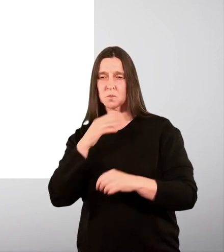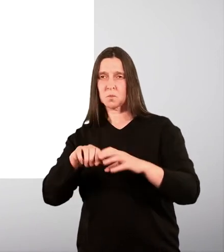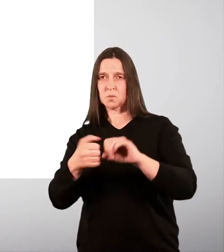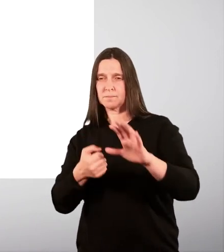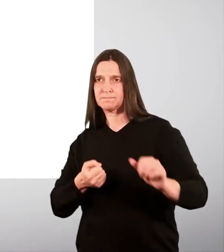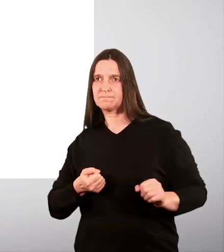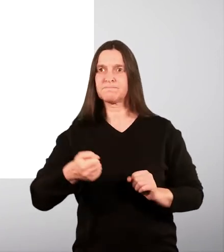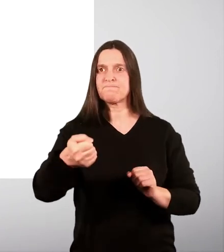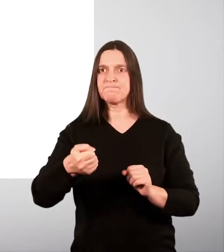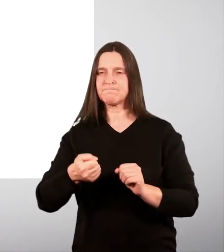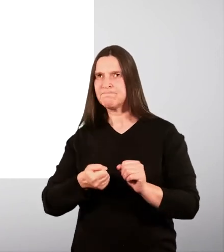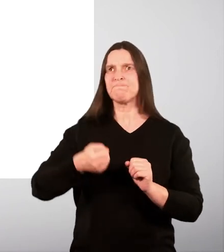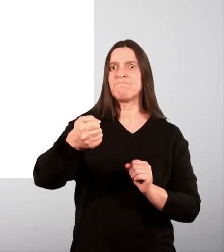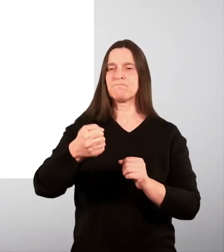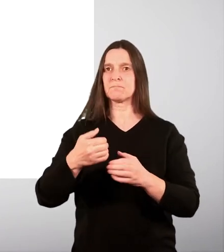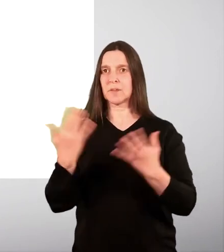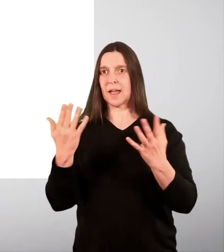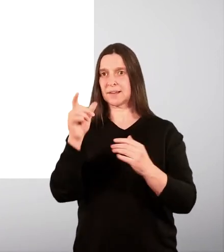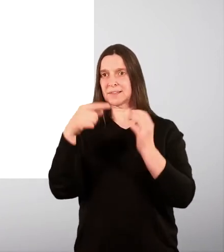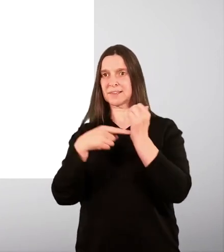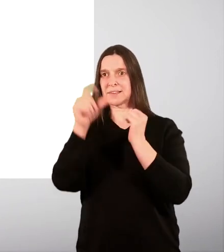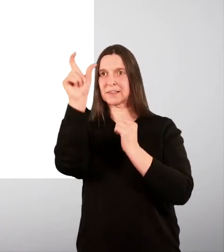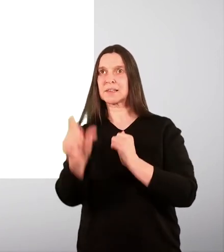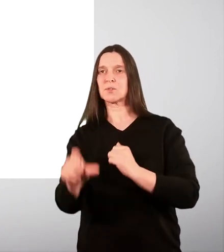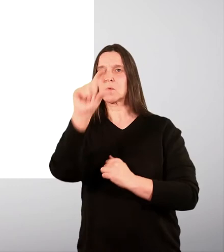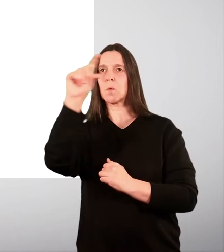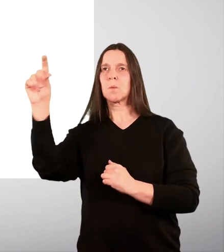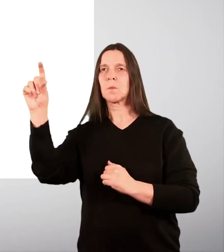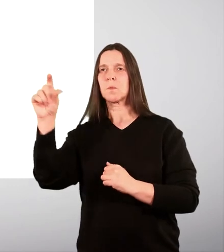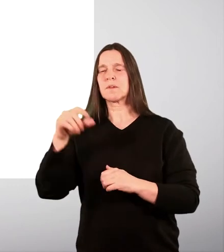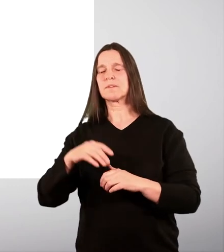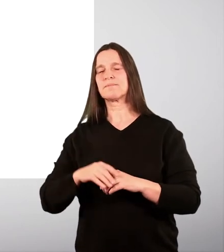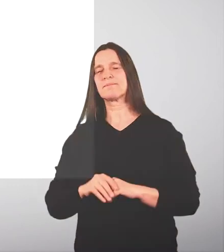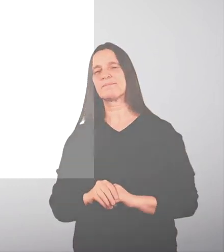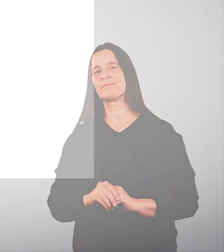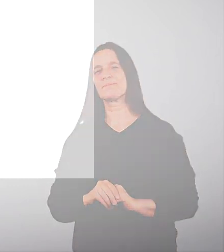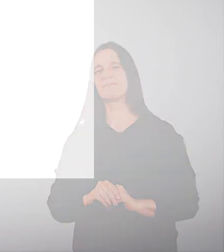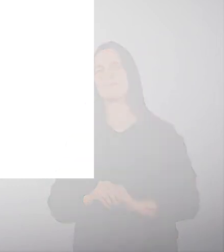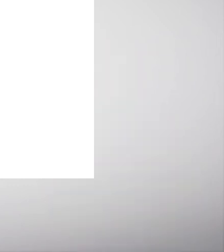to protect yourself in a stabbing motion anywhere in the T-zone of your attacker.